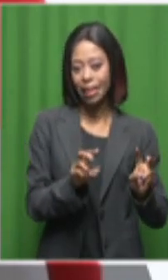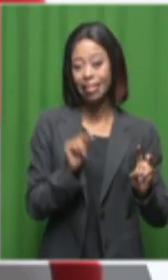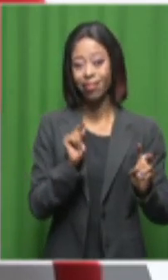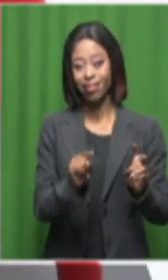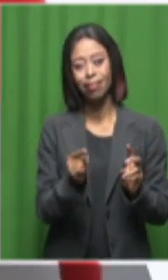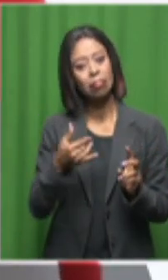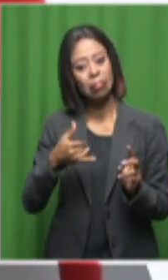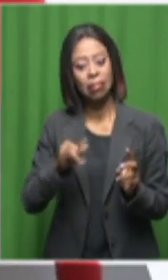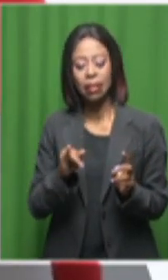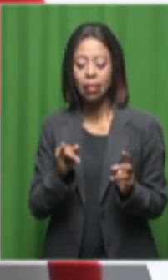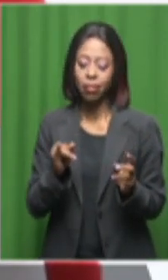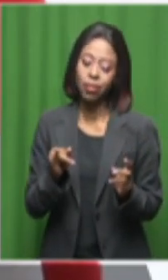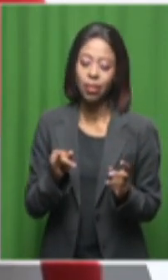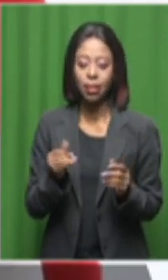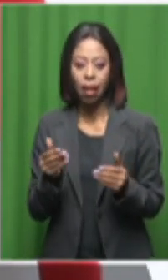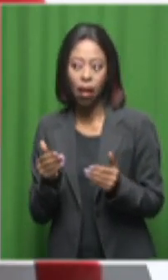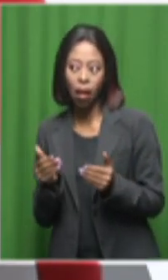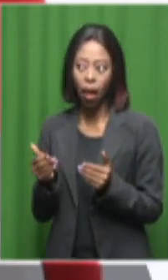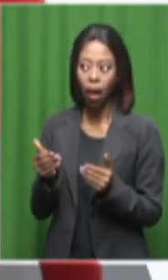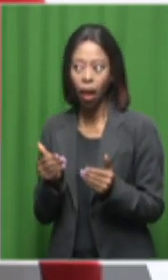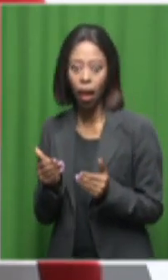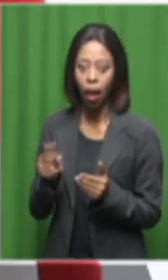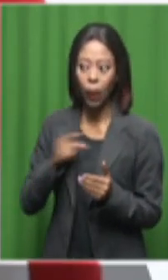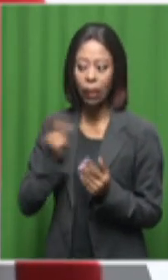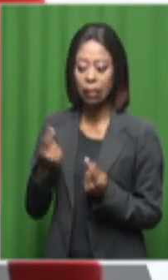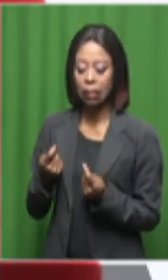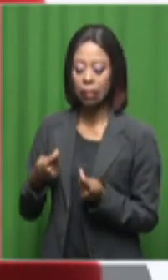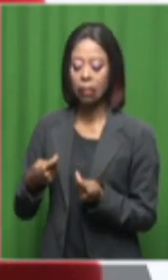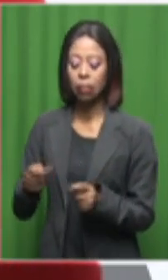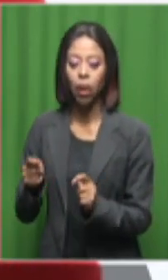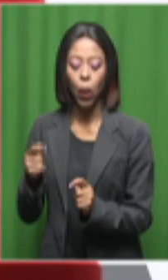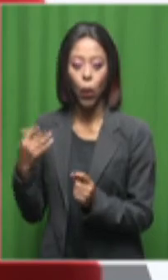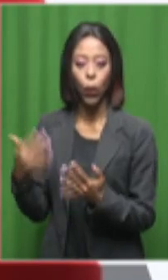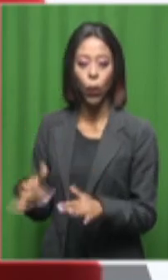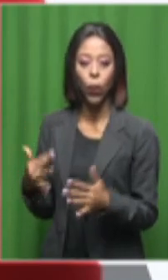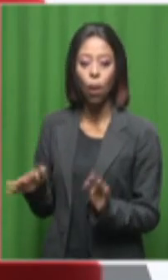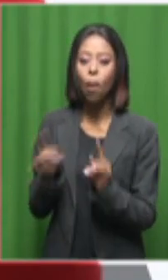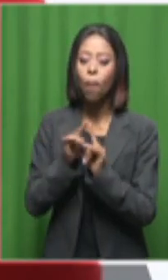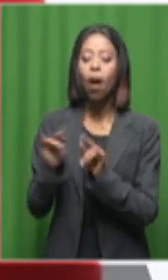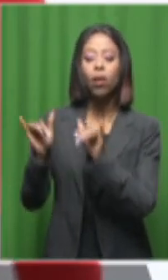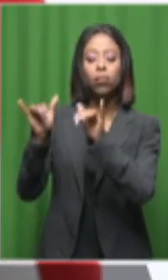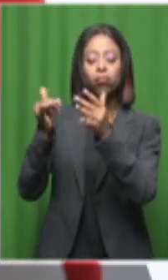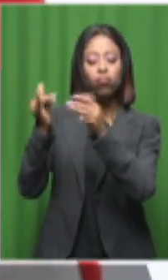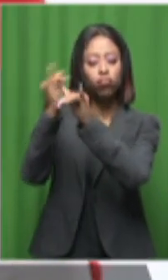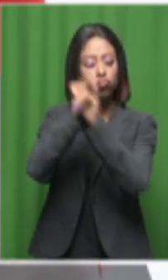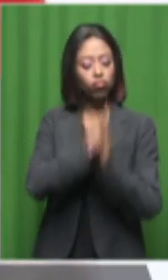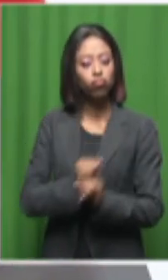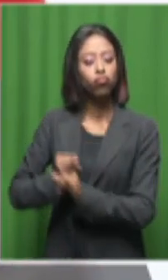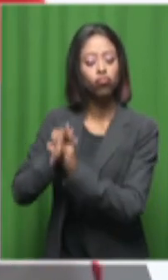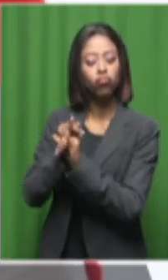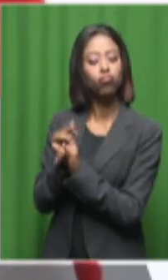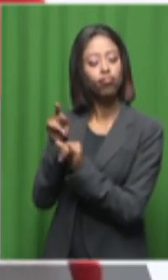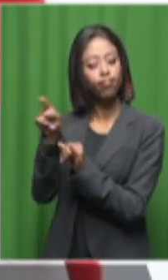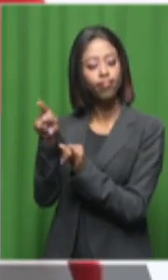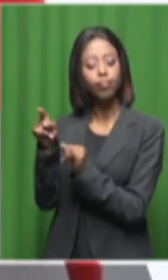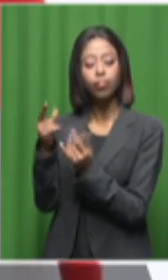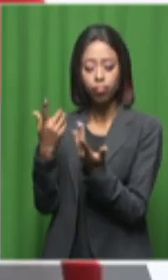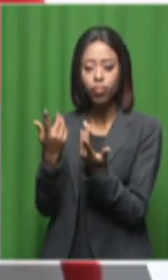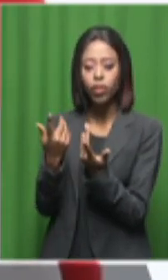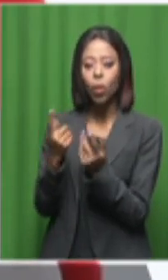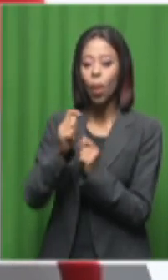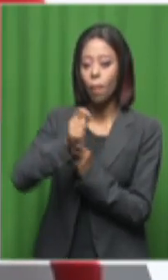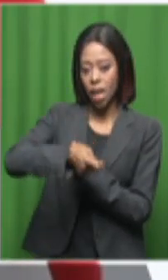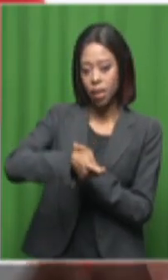is still prohibitive from a cost perspective. But we think that the industrialized North is prepared to pay a